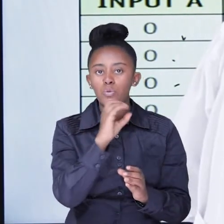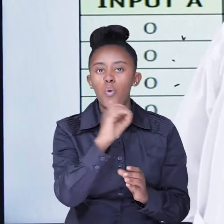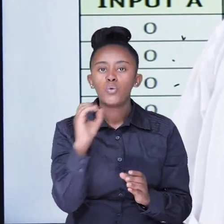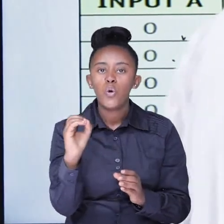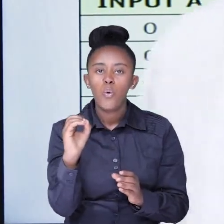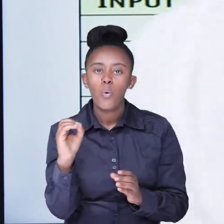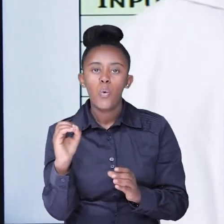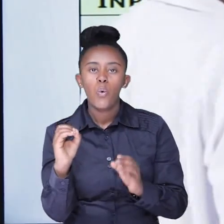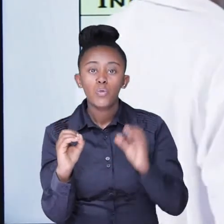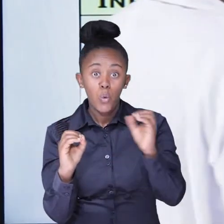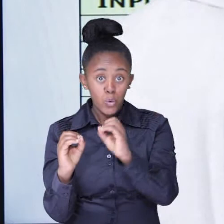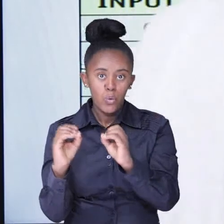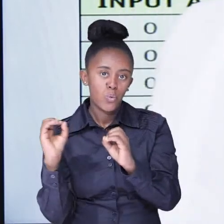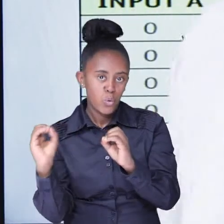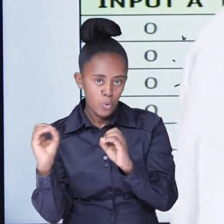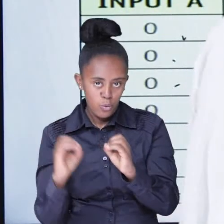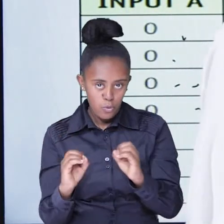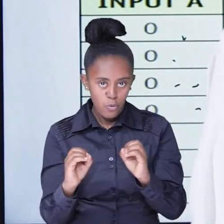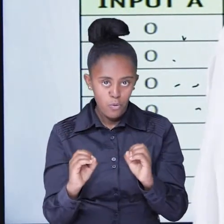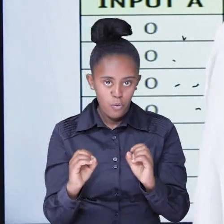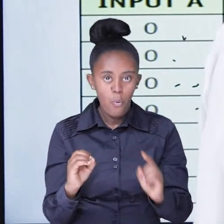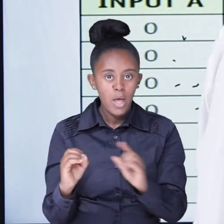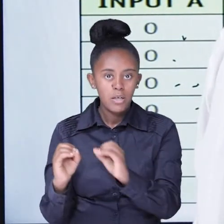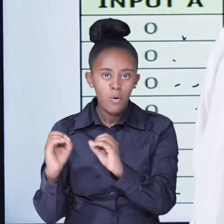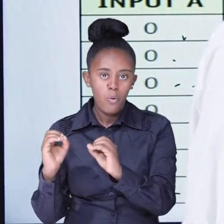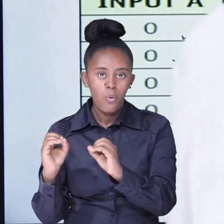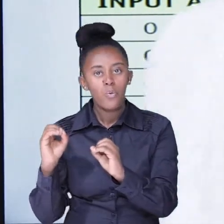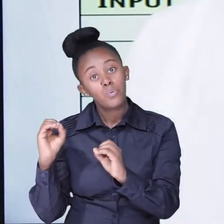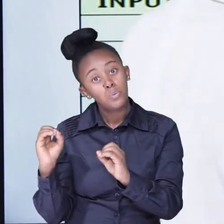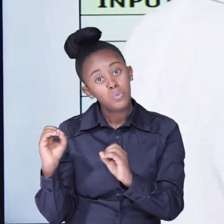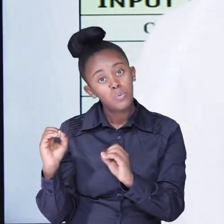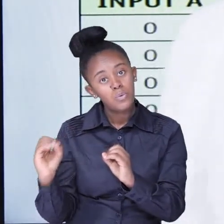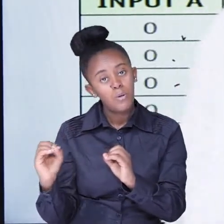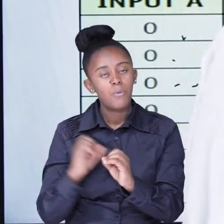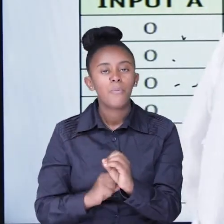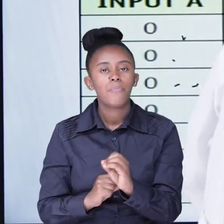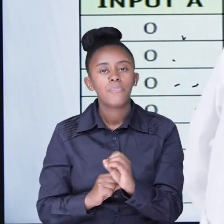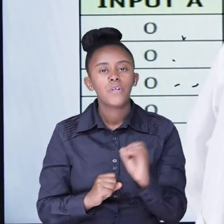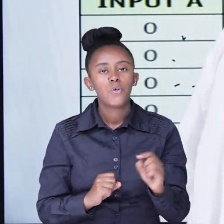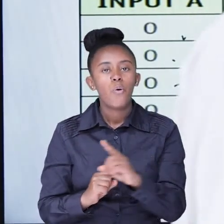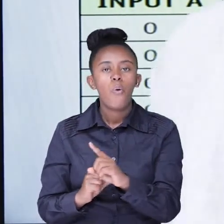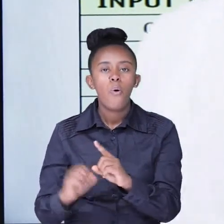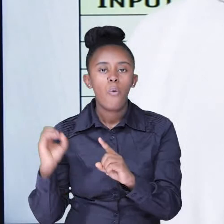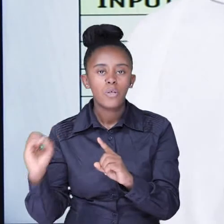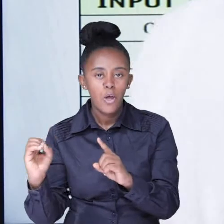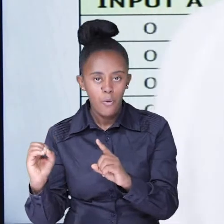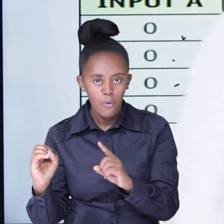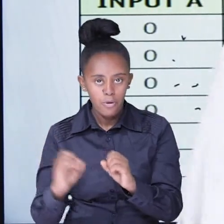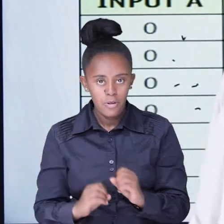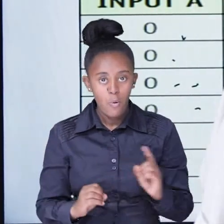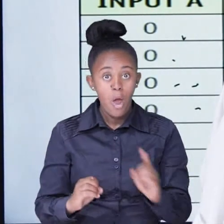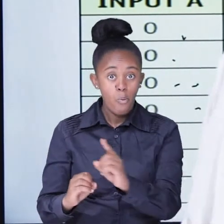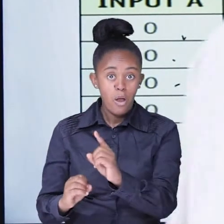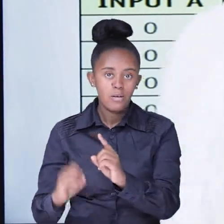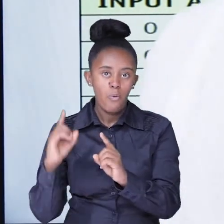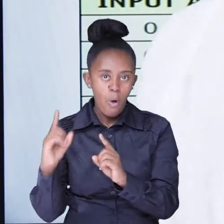0, 0. For 1, 1, 0, 0. For 0, 1, 0. For 1,